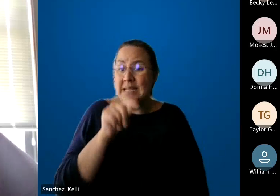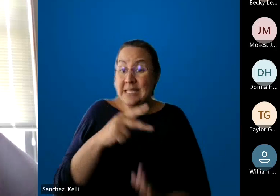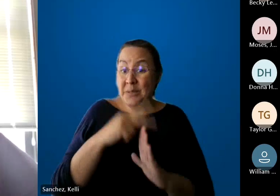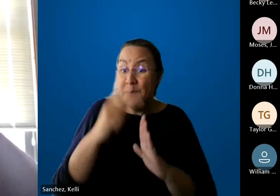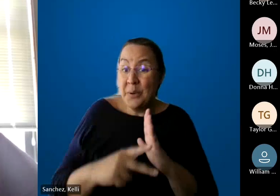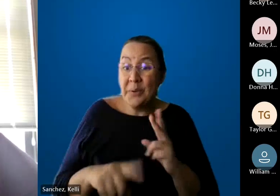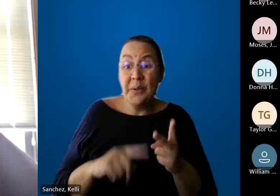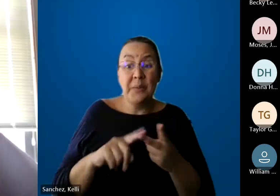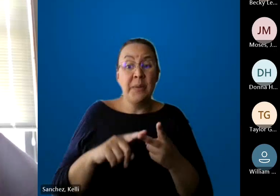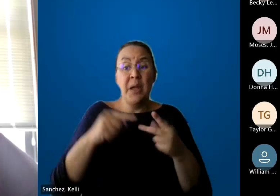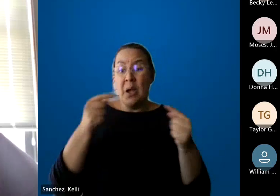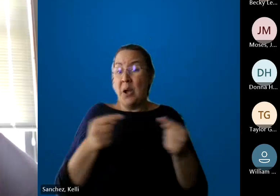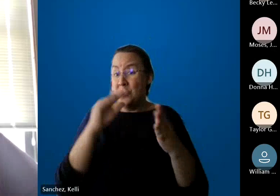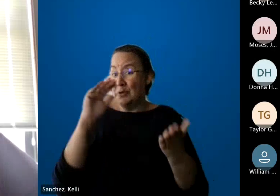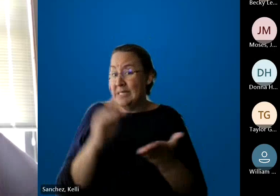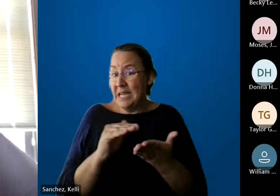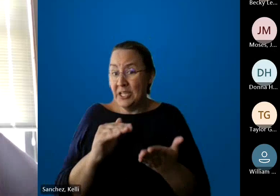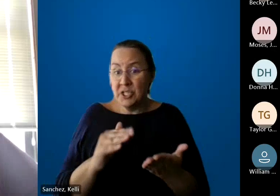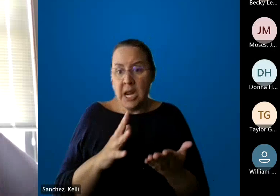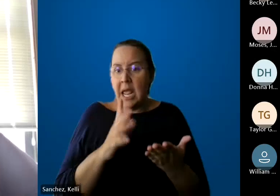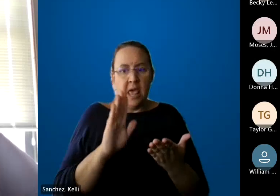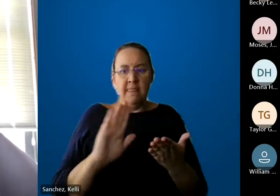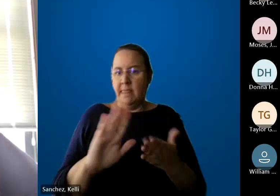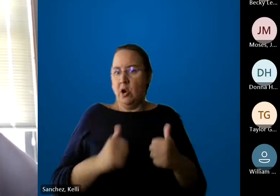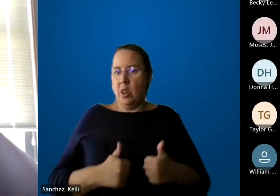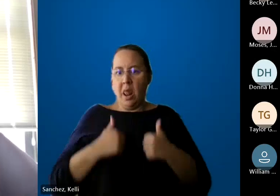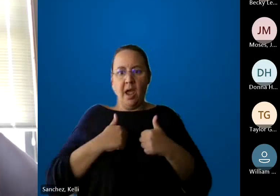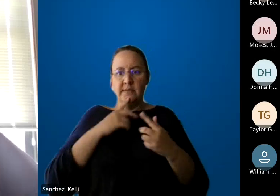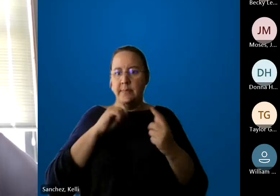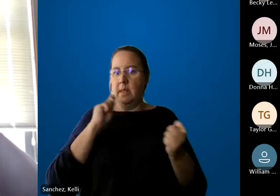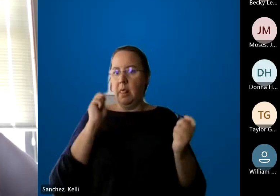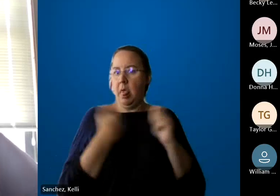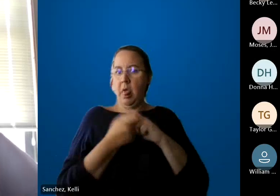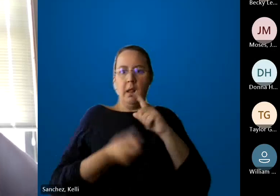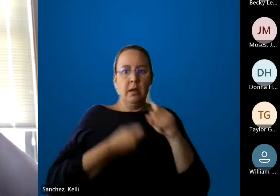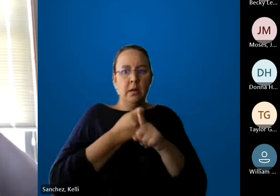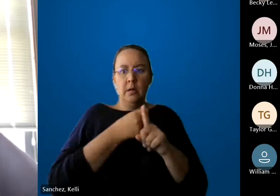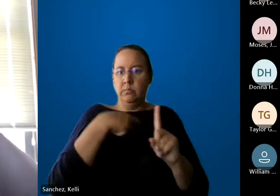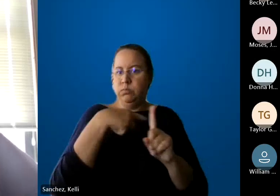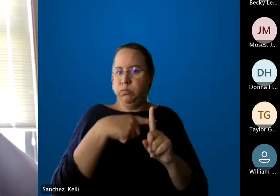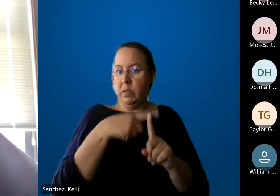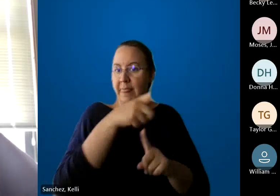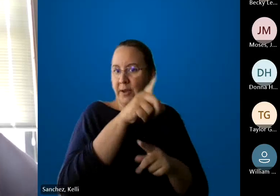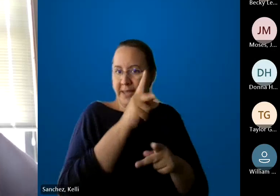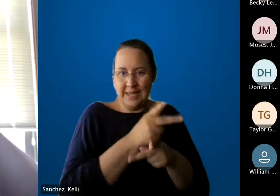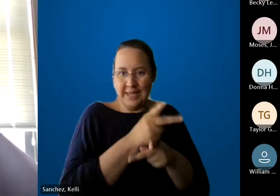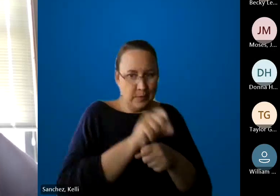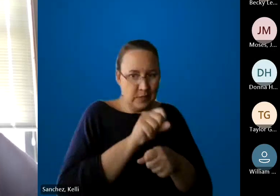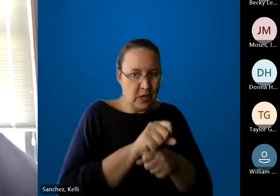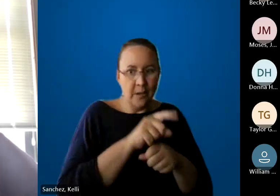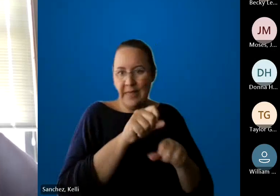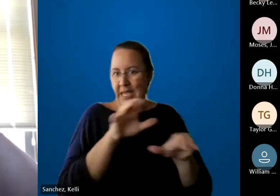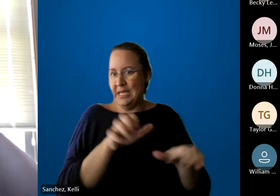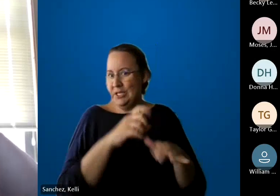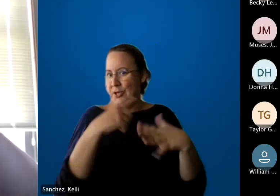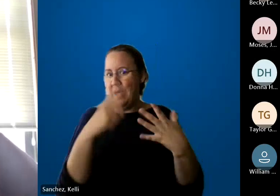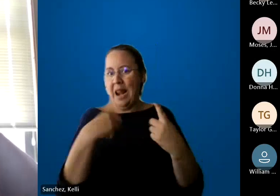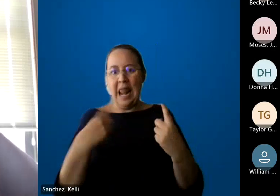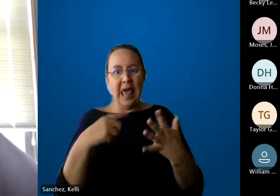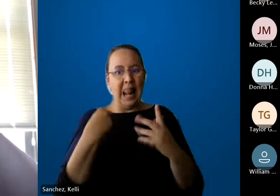harm reduction, and I've seen it change their life for the good, where they're able to hold a job, where they're able to do things. So I feel like just being